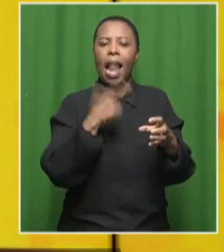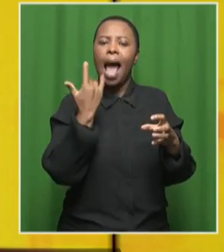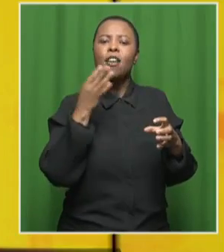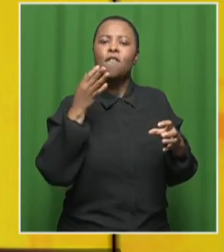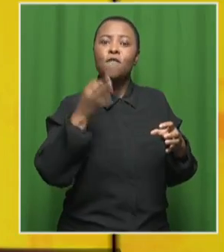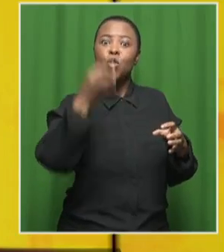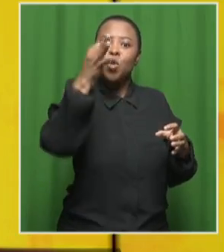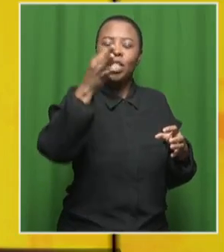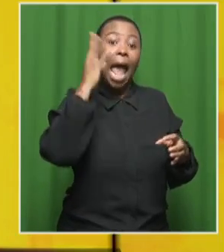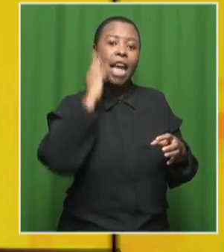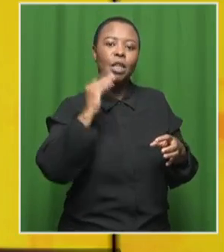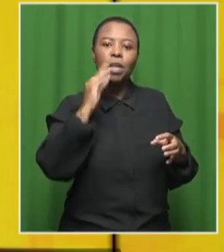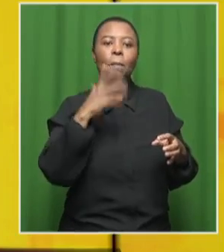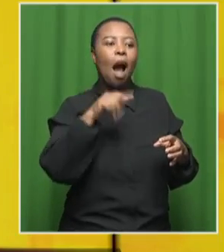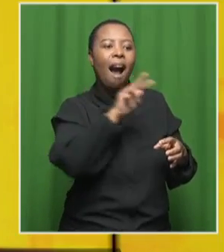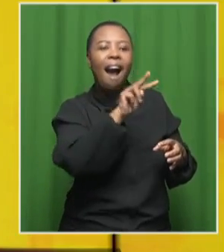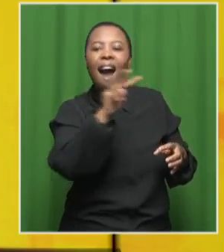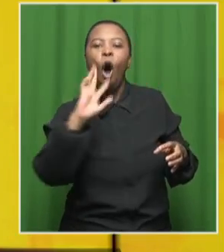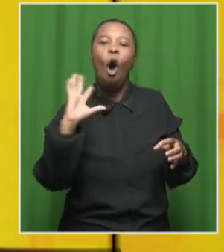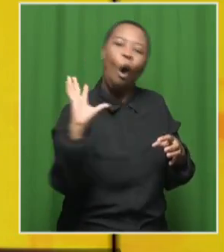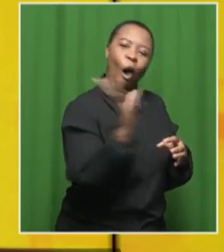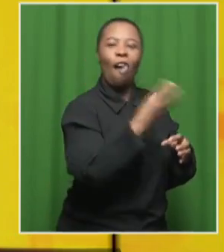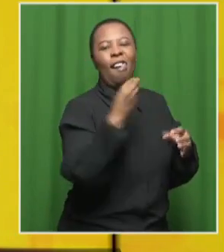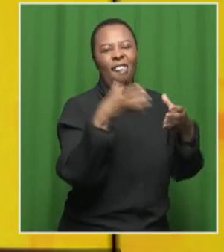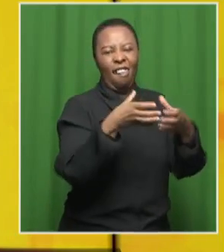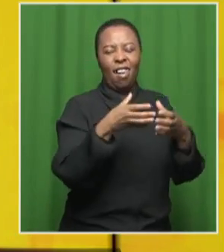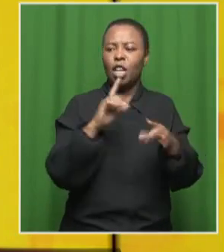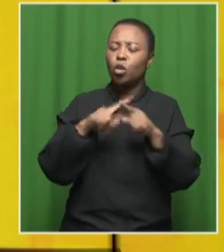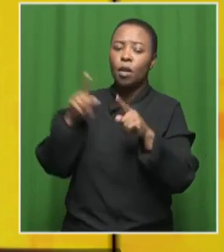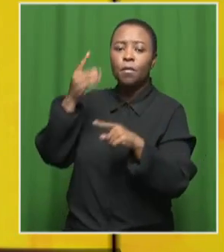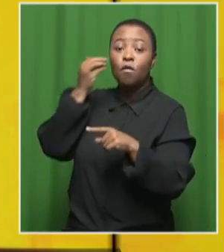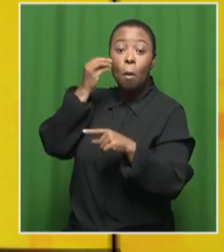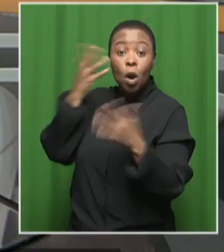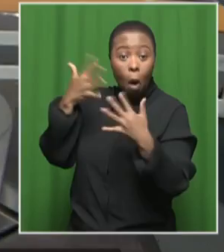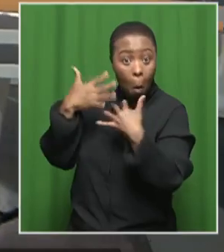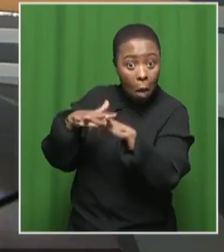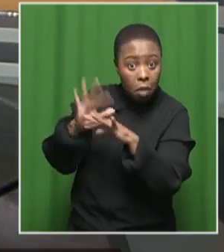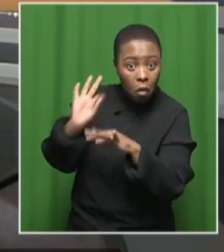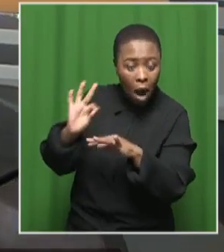but you're watching all these films. That's so nice. All right, so all of the information is available on the website, no